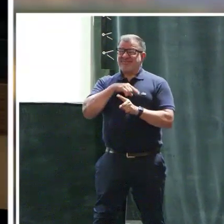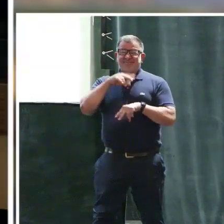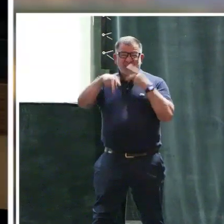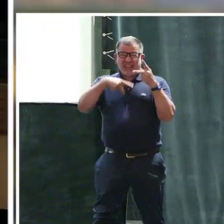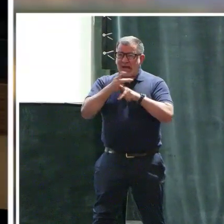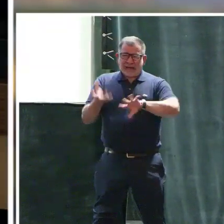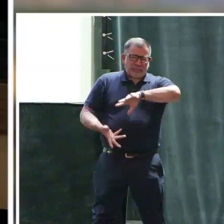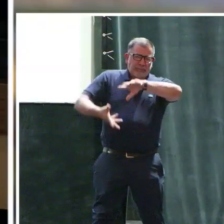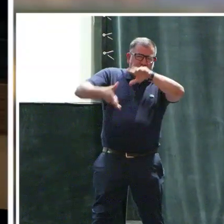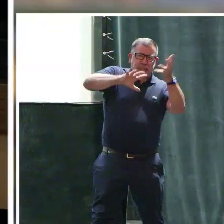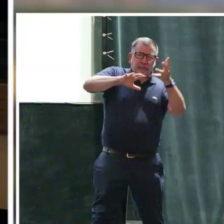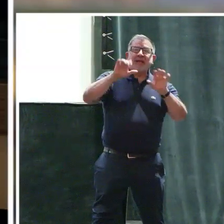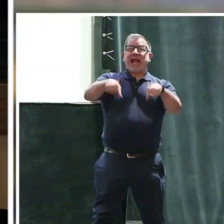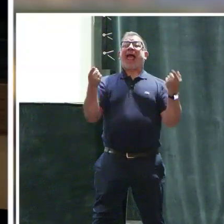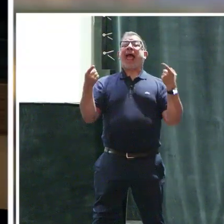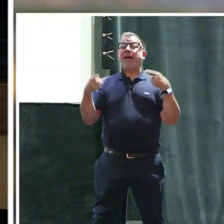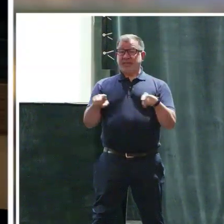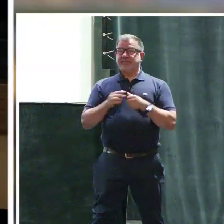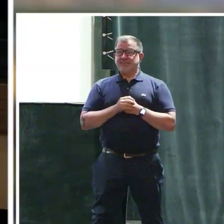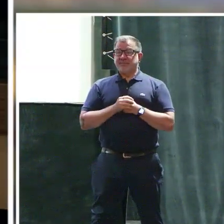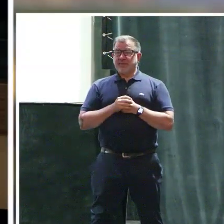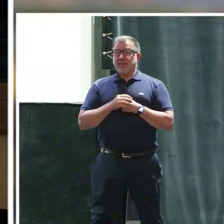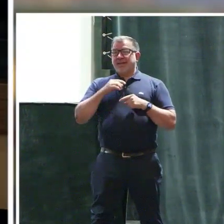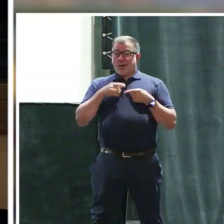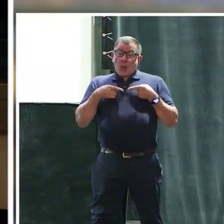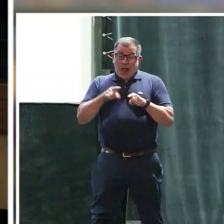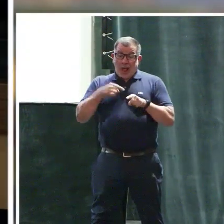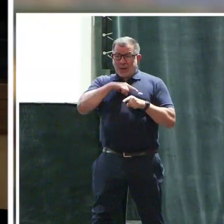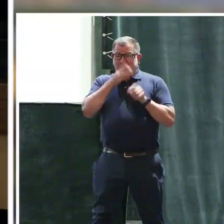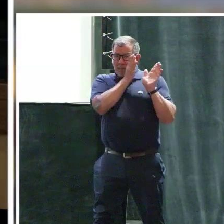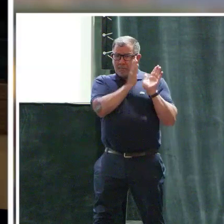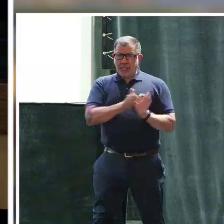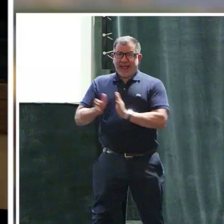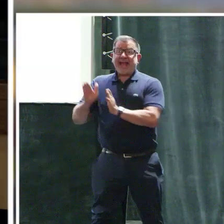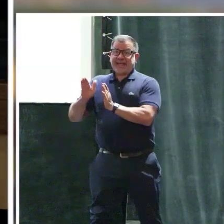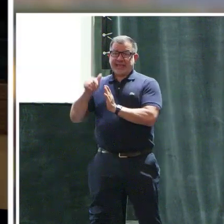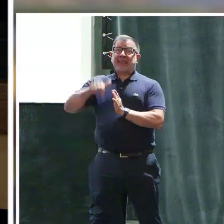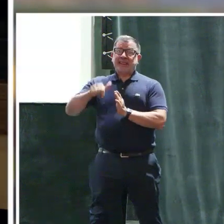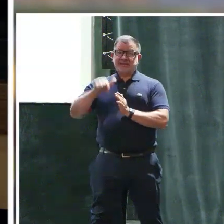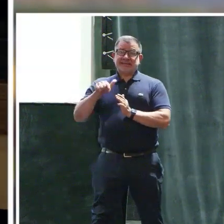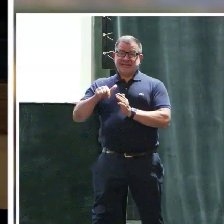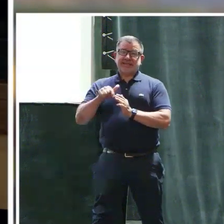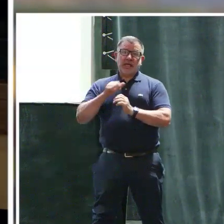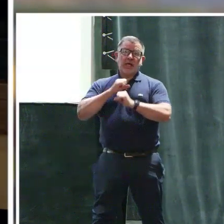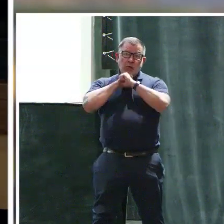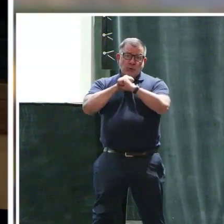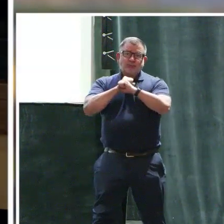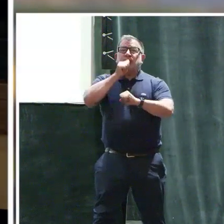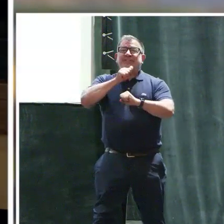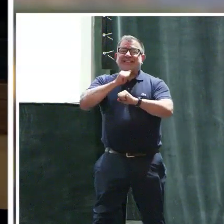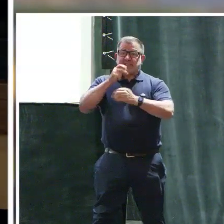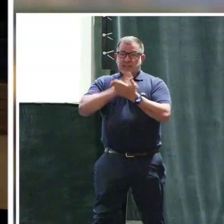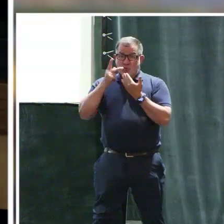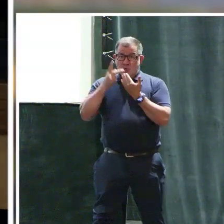we're confronting as we advance the planning and implementation of the Lower Manhattan Coastal Resiliency Program and the Battery